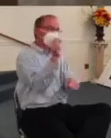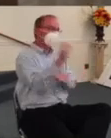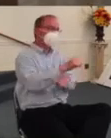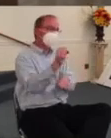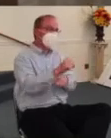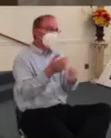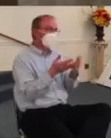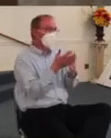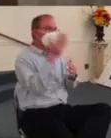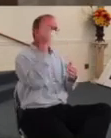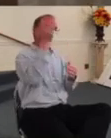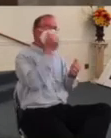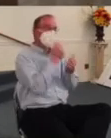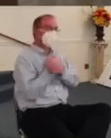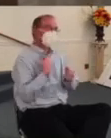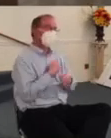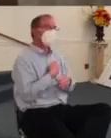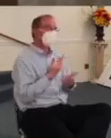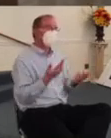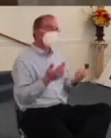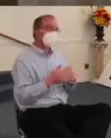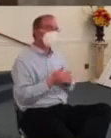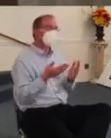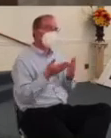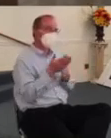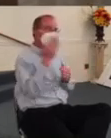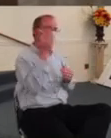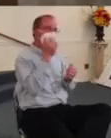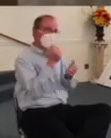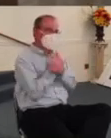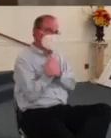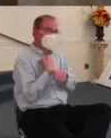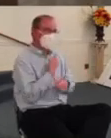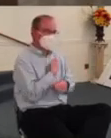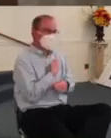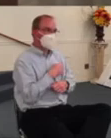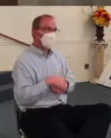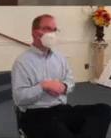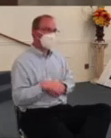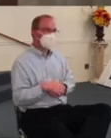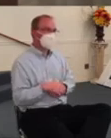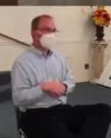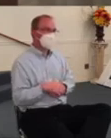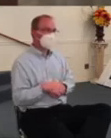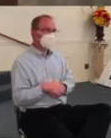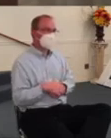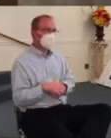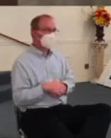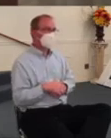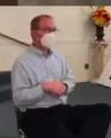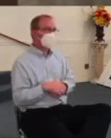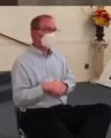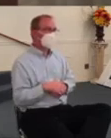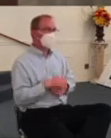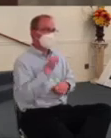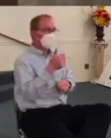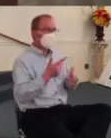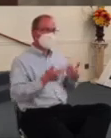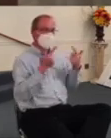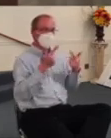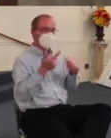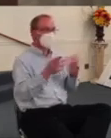Through him who loves us. I'm persuaded that neither life nor death, nor angels, nor